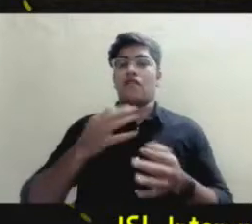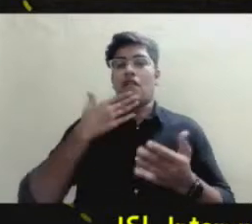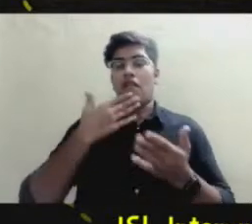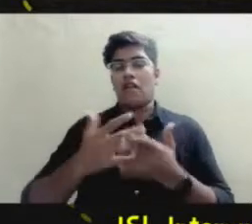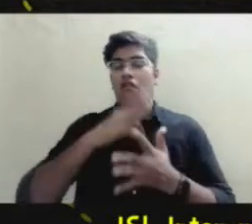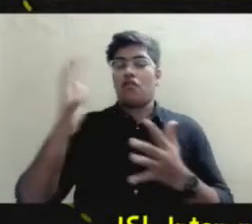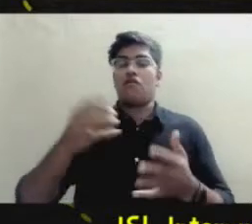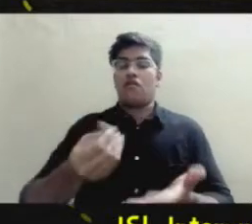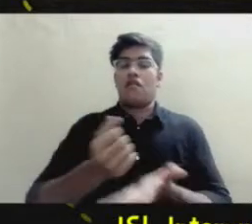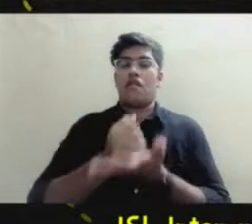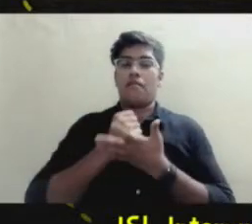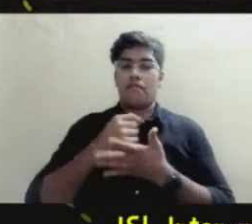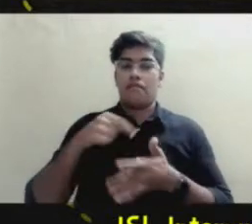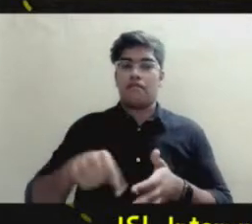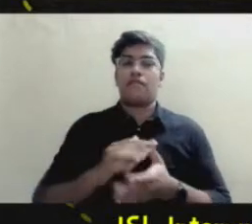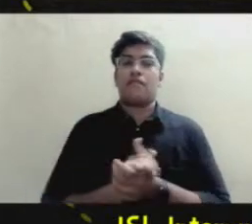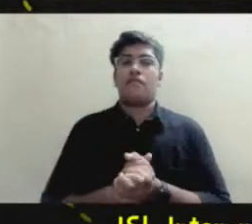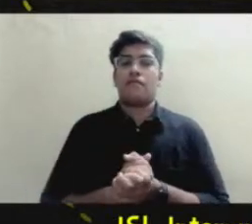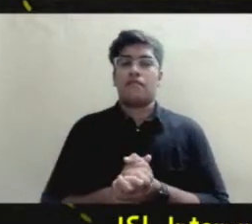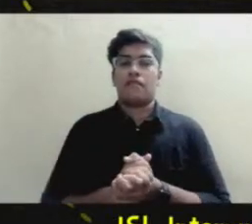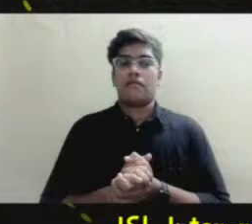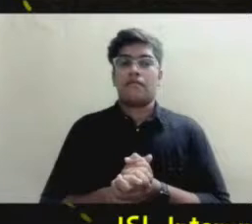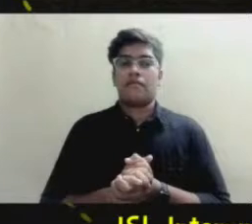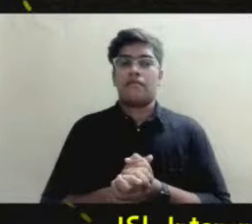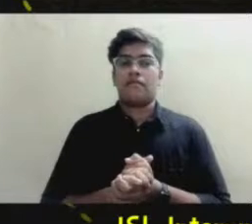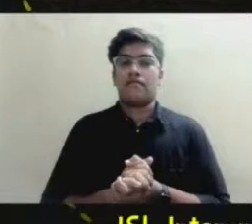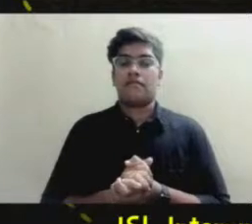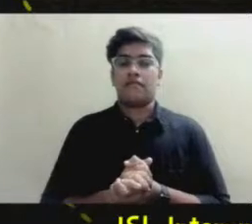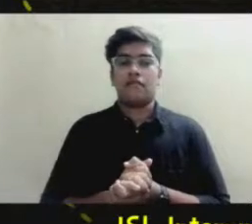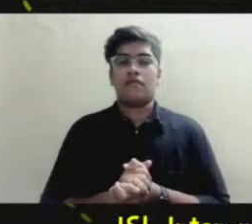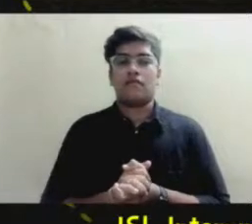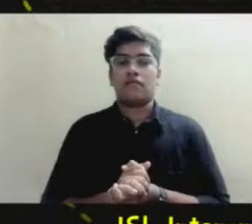one big love fest, so that's nice.